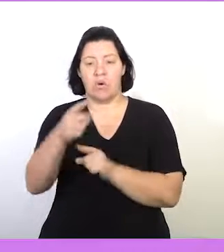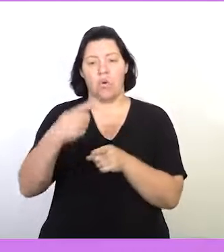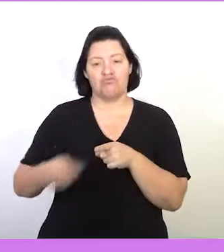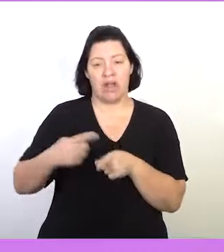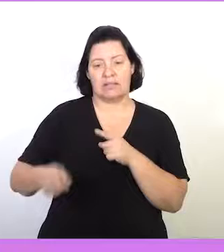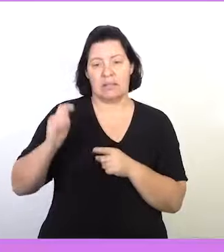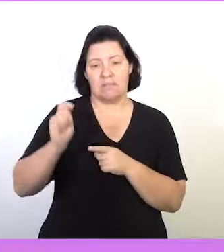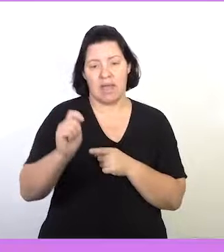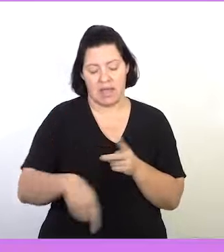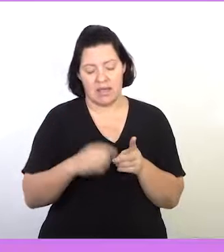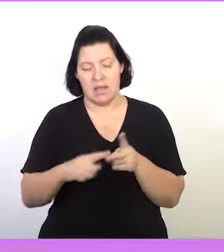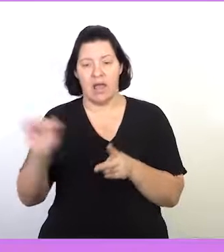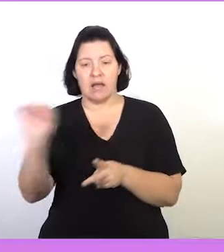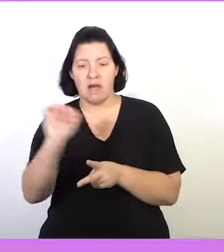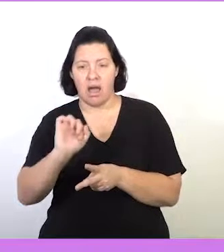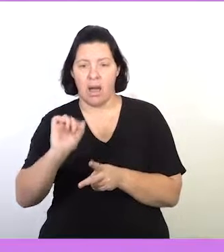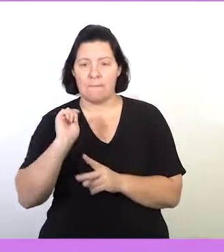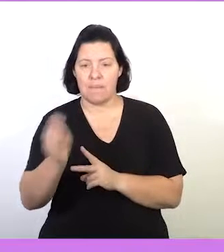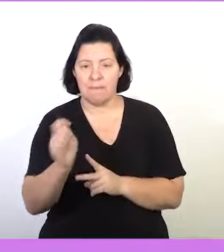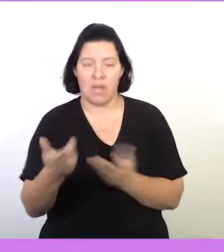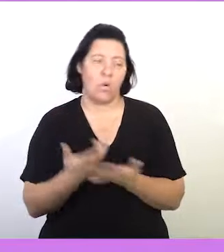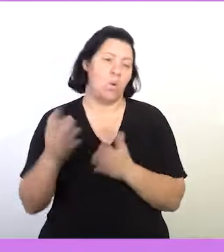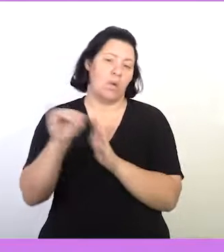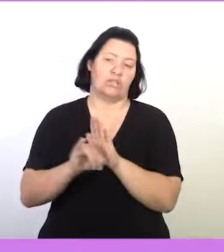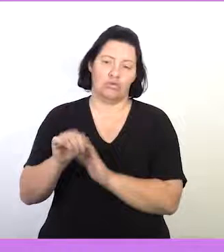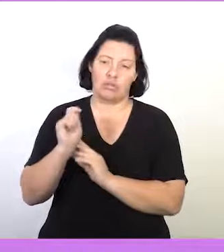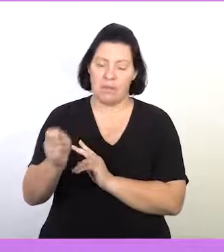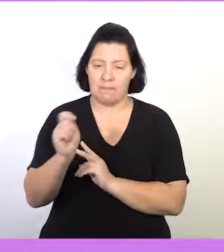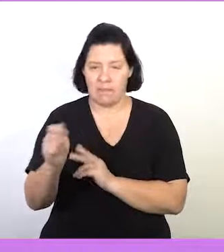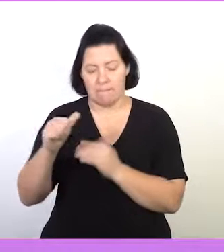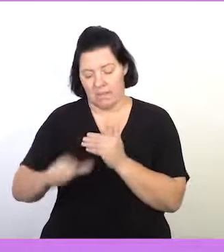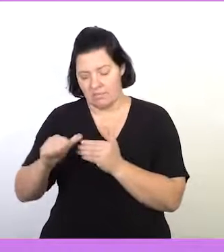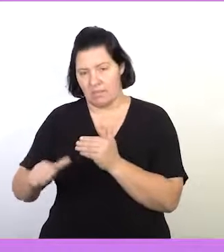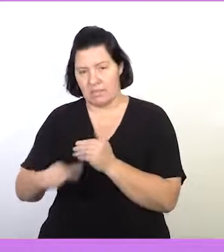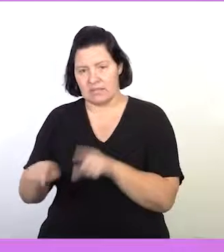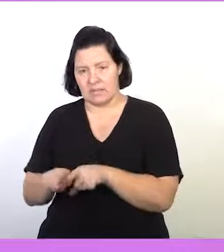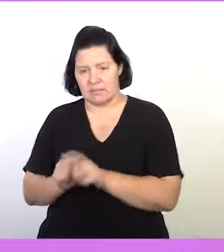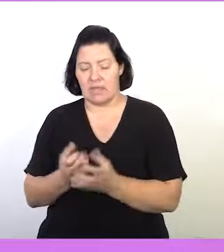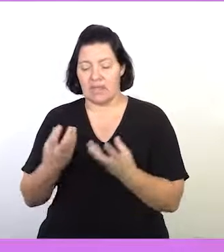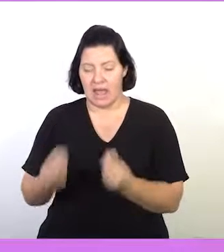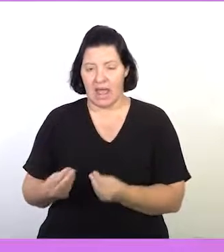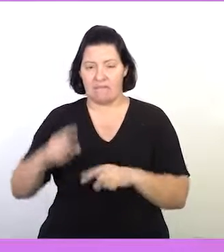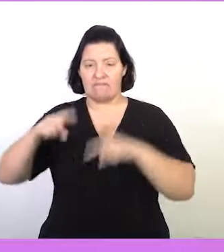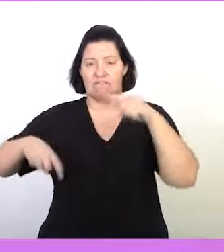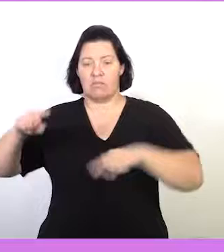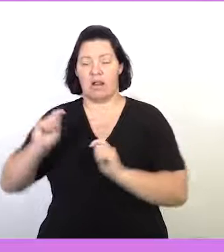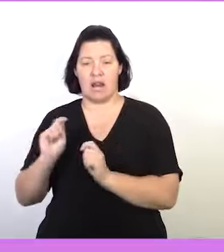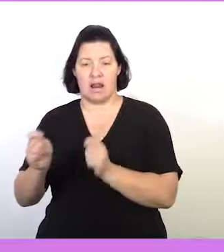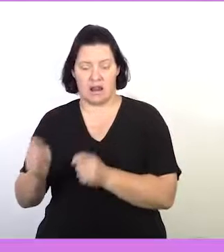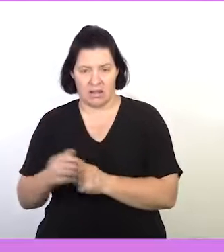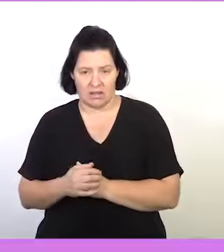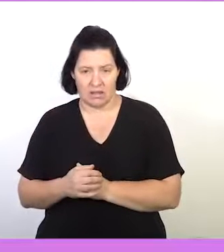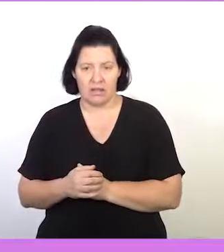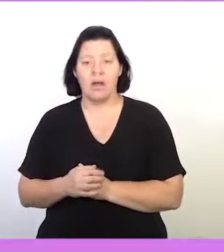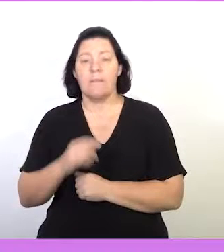the rent you are paying, the car repayments, or insurance. Then, we have variable expenditure. That is an expense